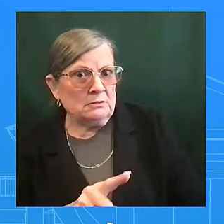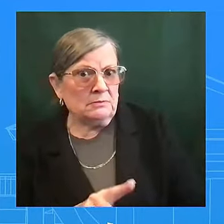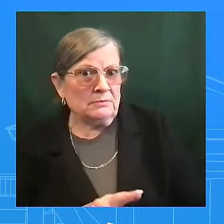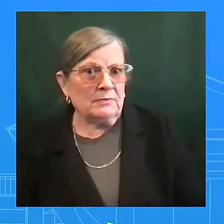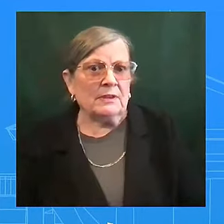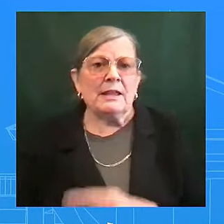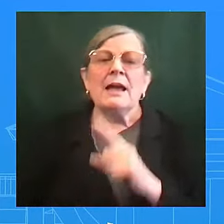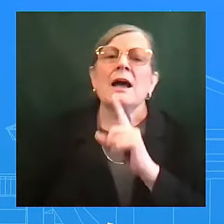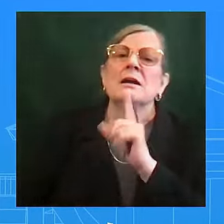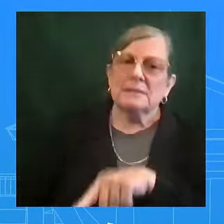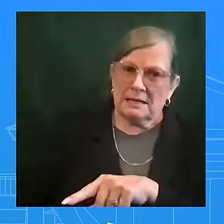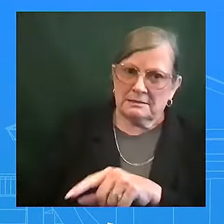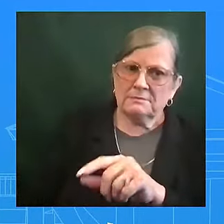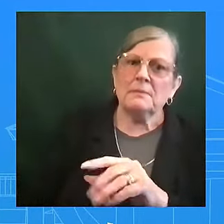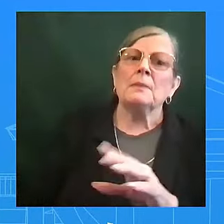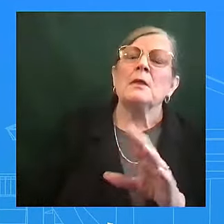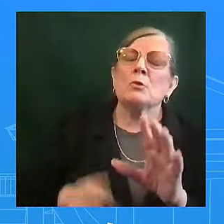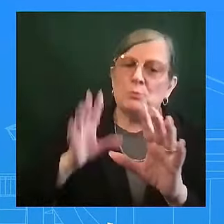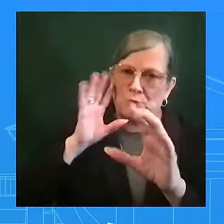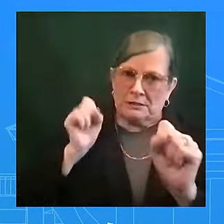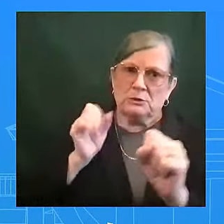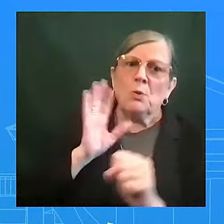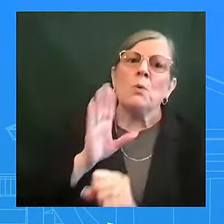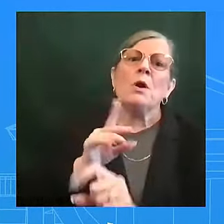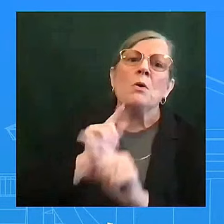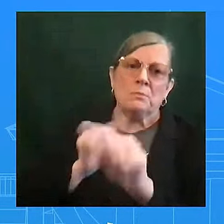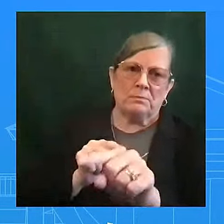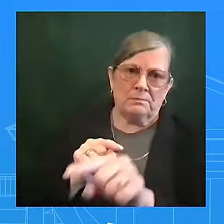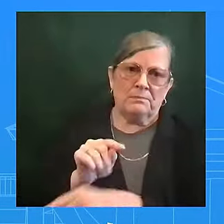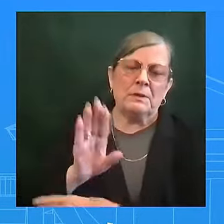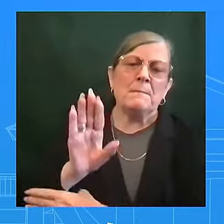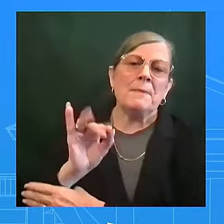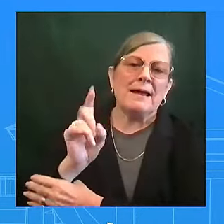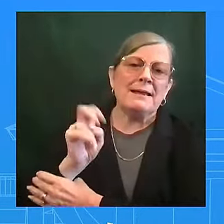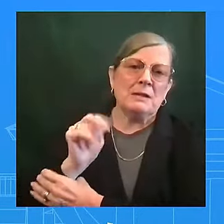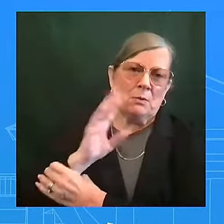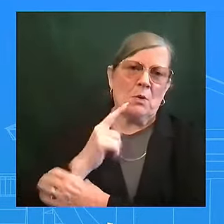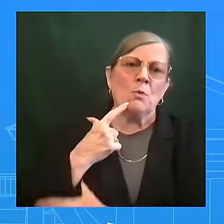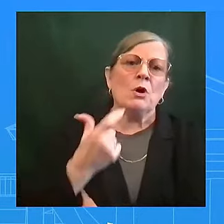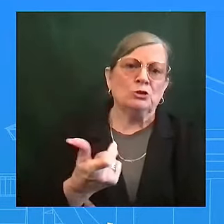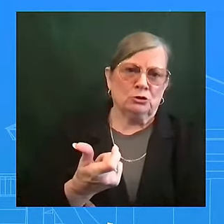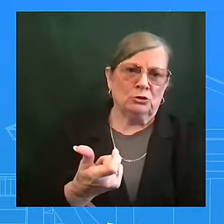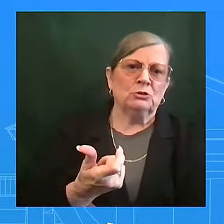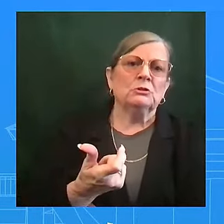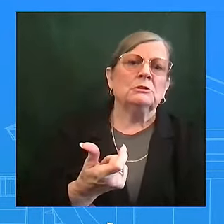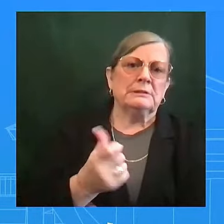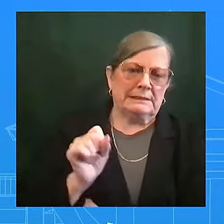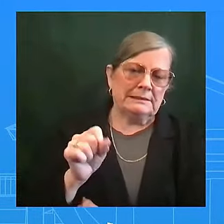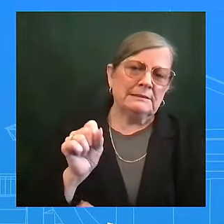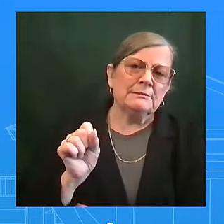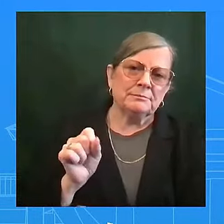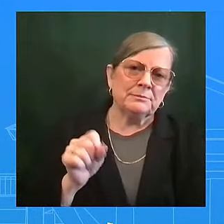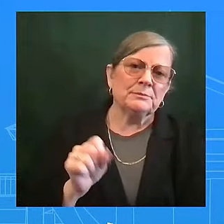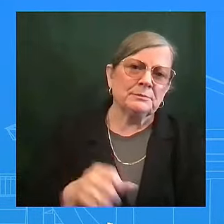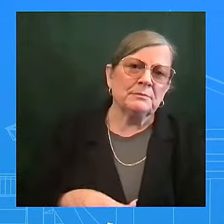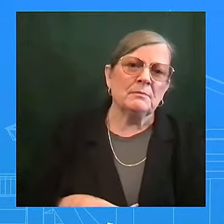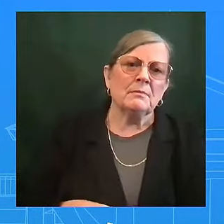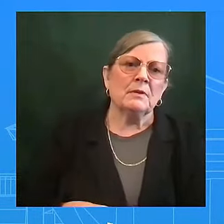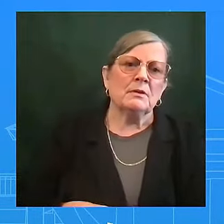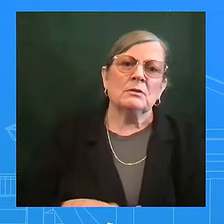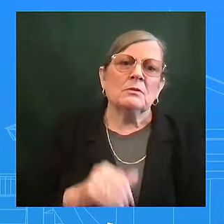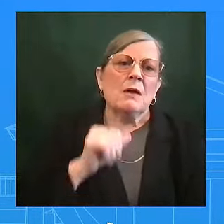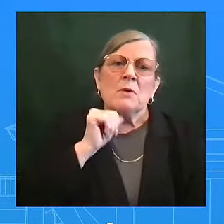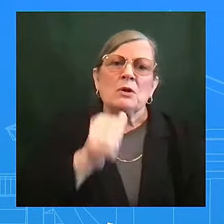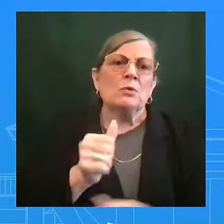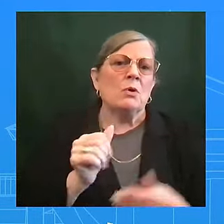debate. I'm not going to preview or confirm any conversations between the president and the vice president. As you know, they